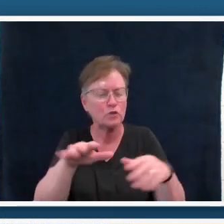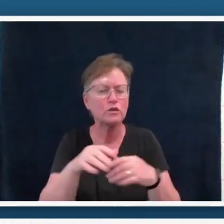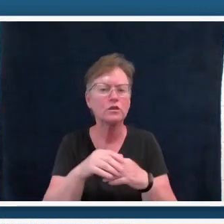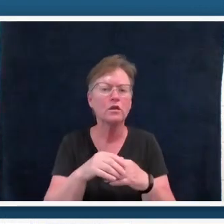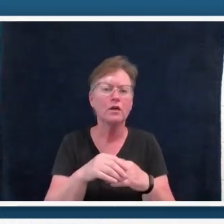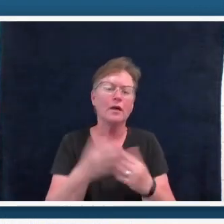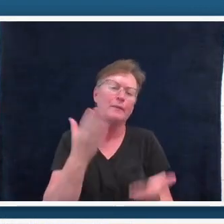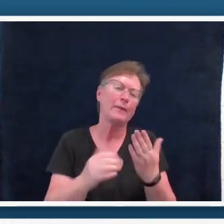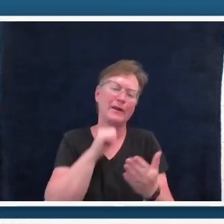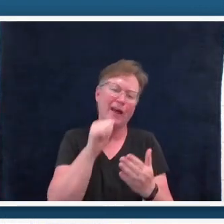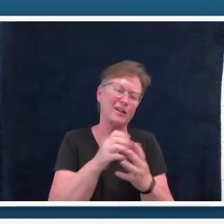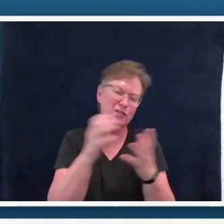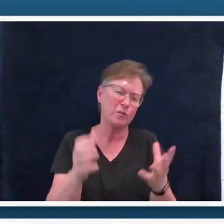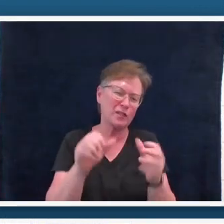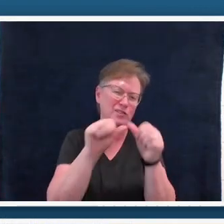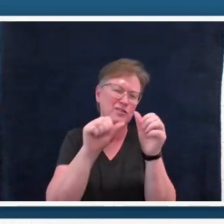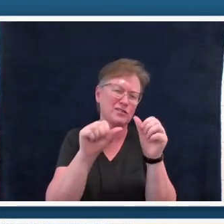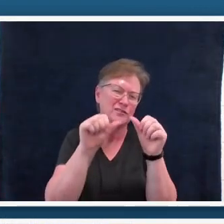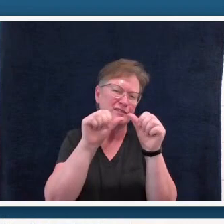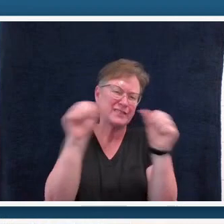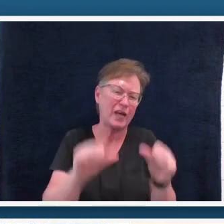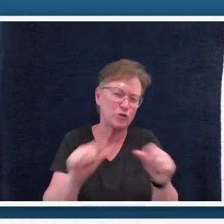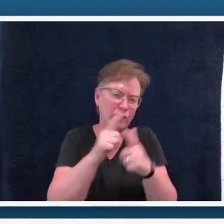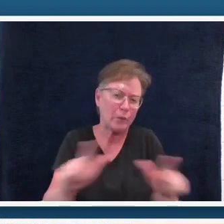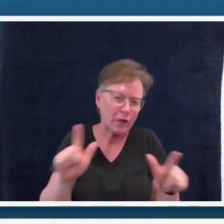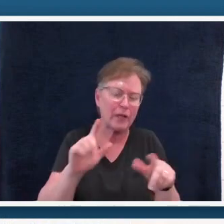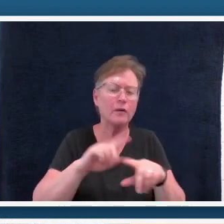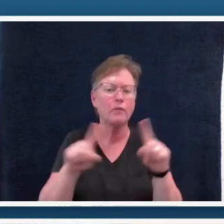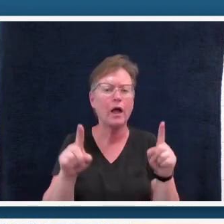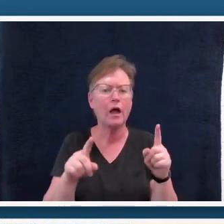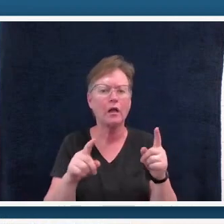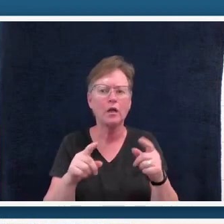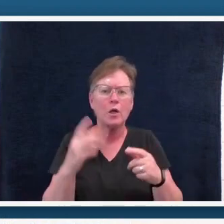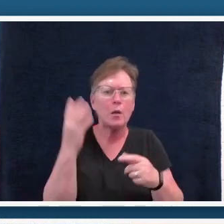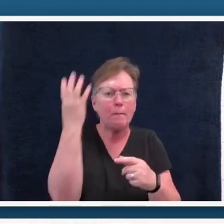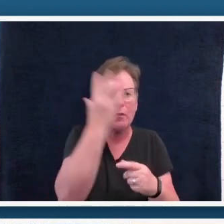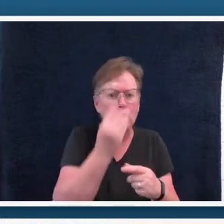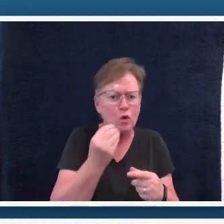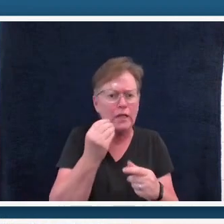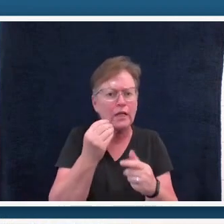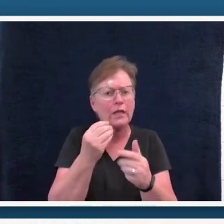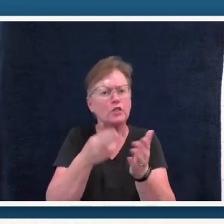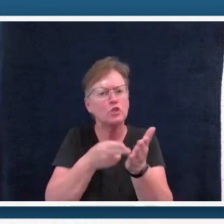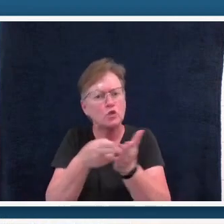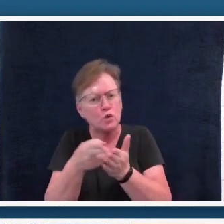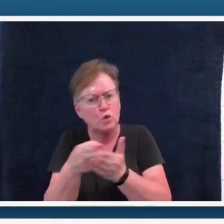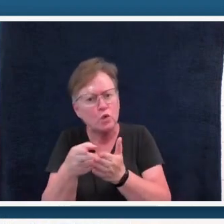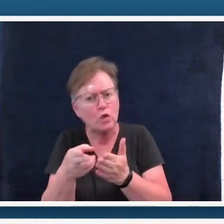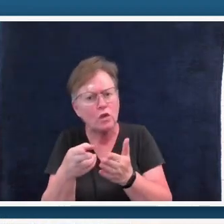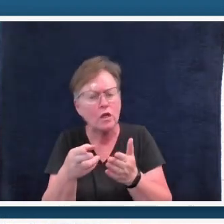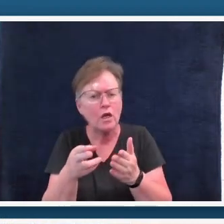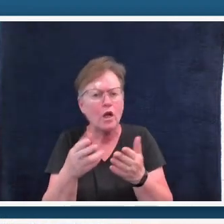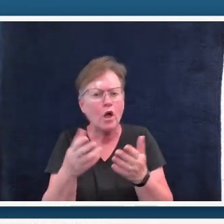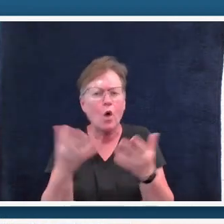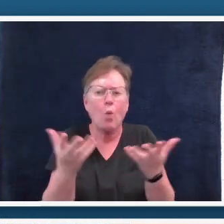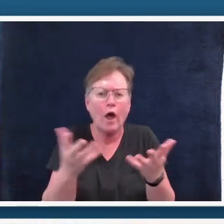had. So, what beauties and the truths are being selectively concealed or revealed in the stamp, or